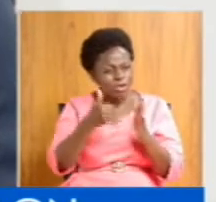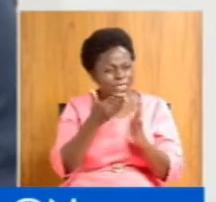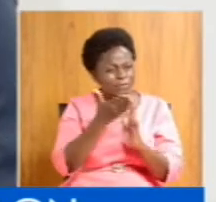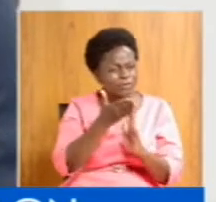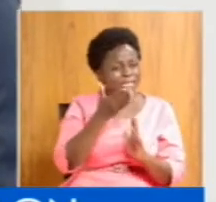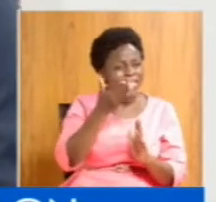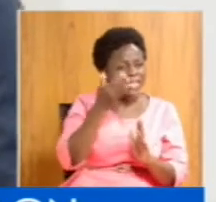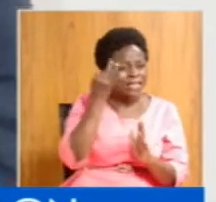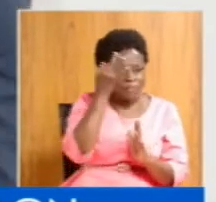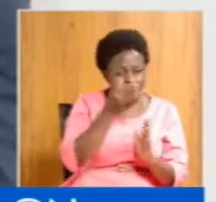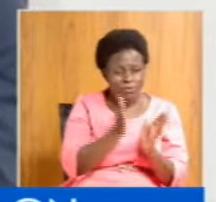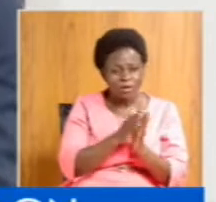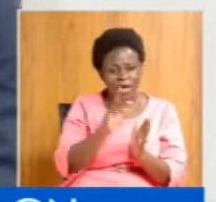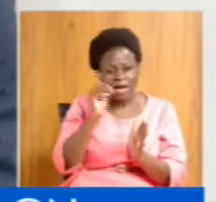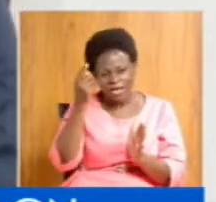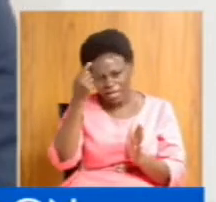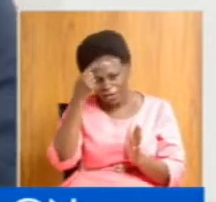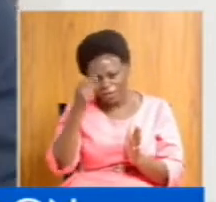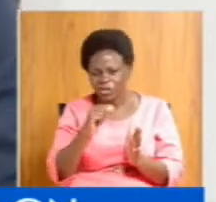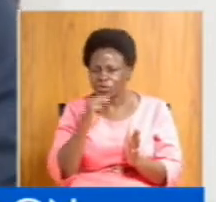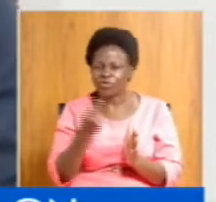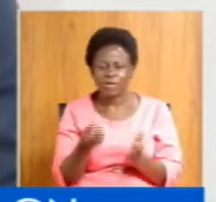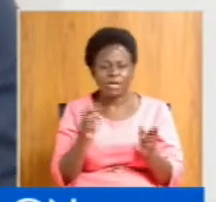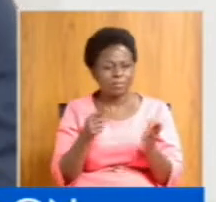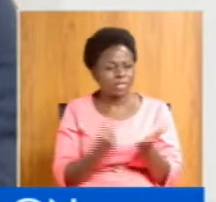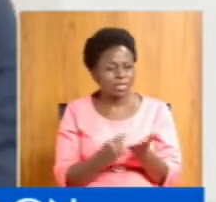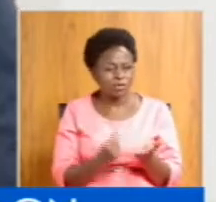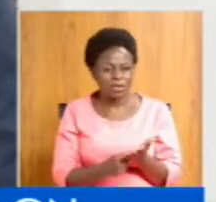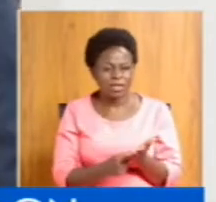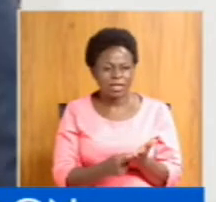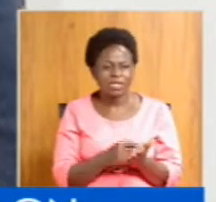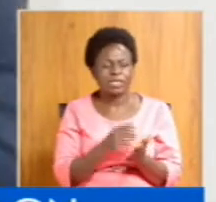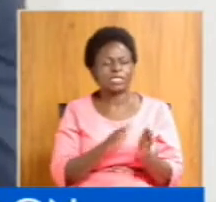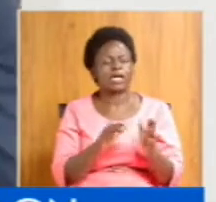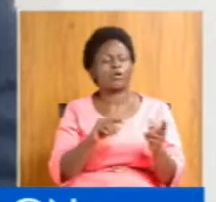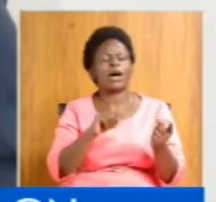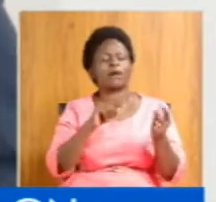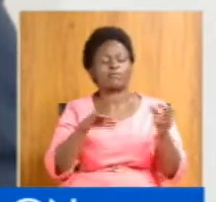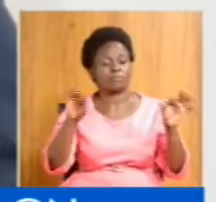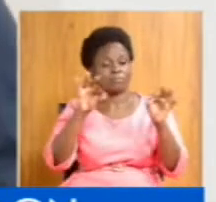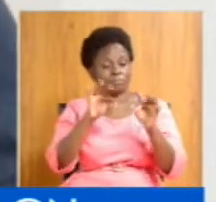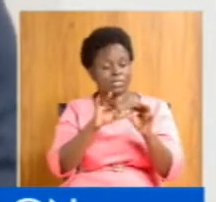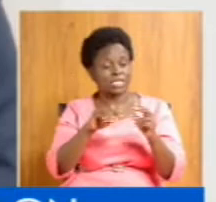Facebook and governments is not just happening in Uganda. It's now a topical discussion across the globe. And therefore,